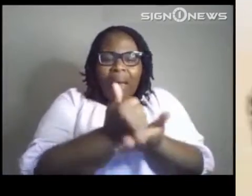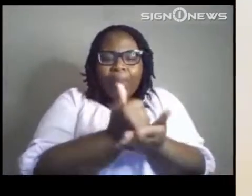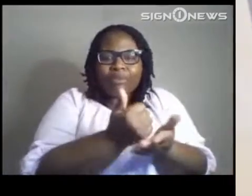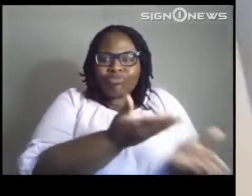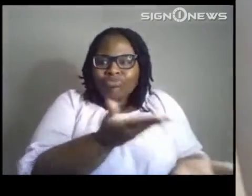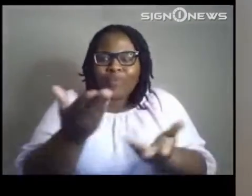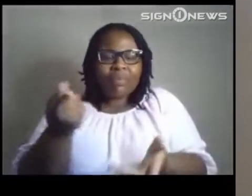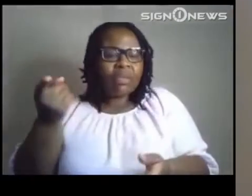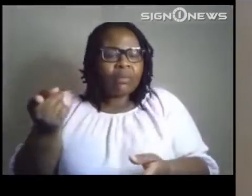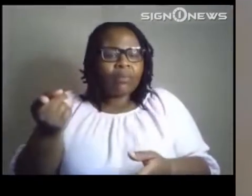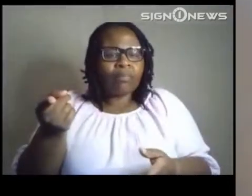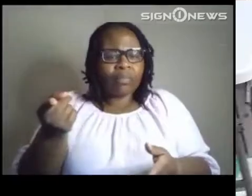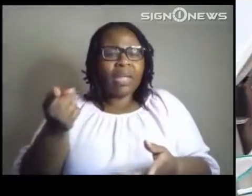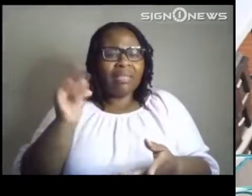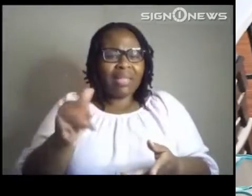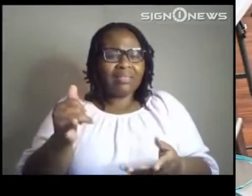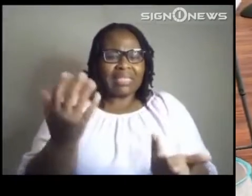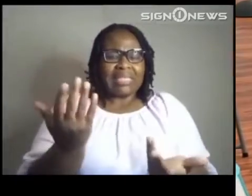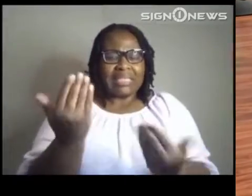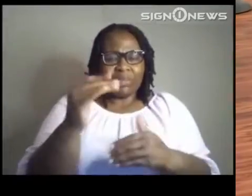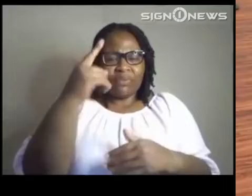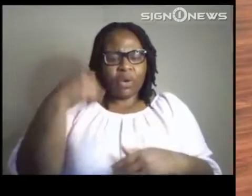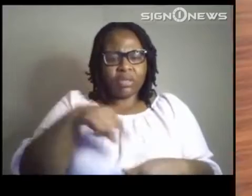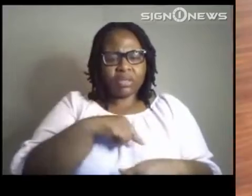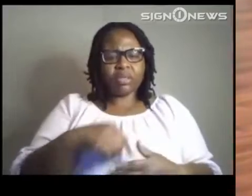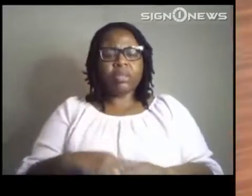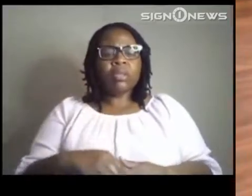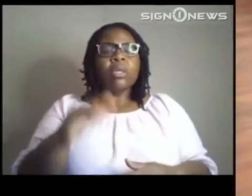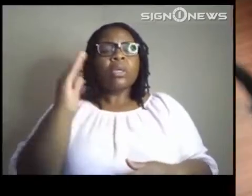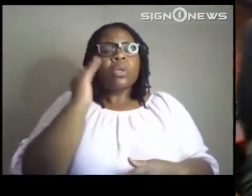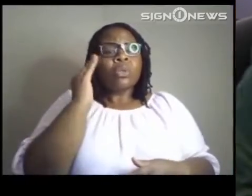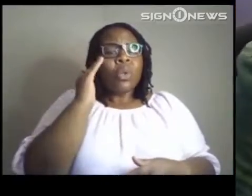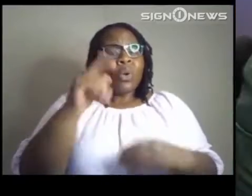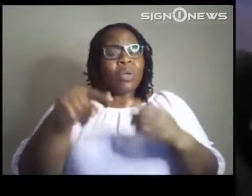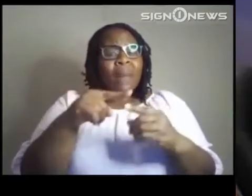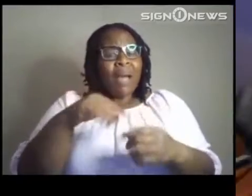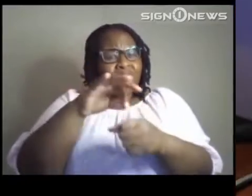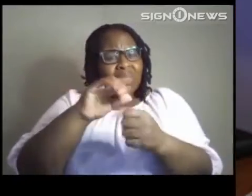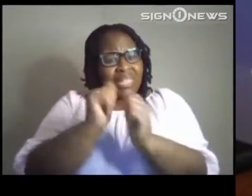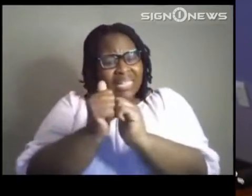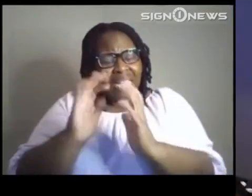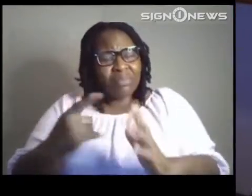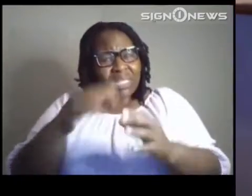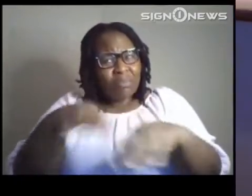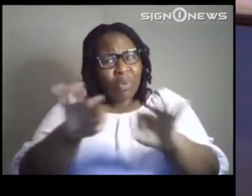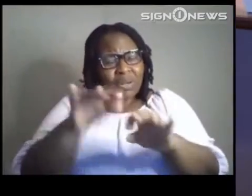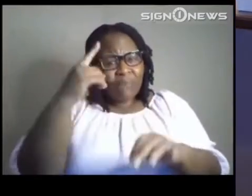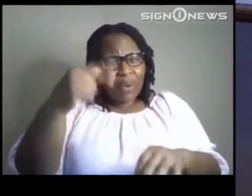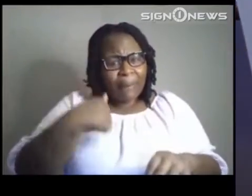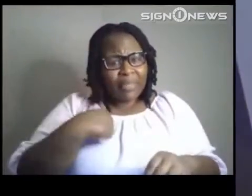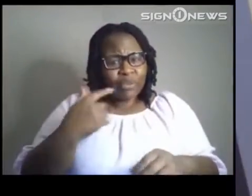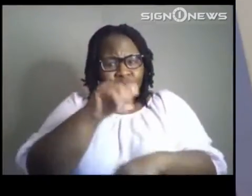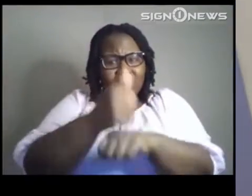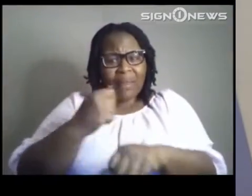Knowing about the candidates is important for me to make my voting plan because